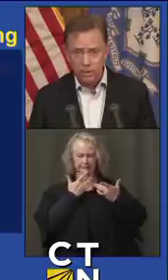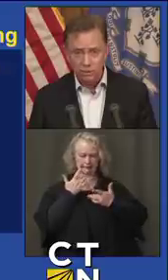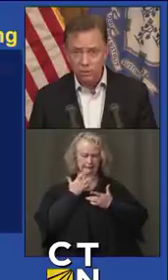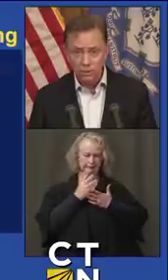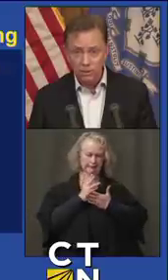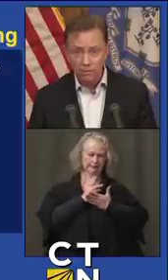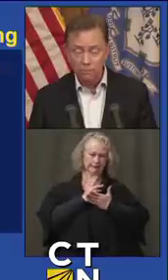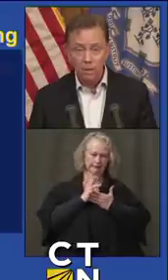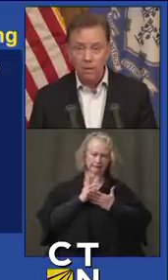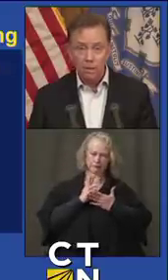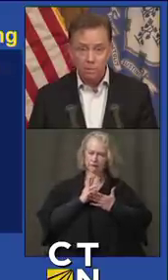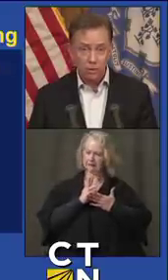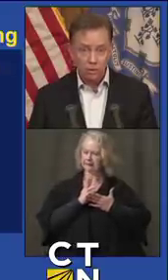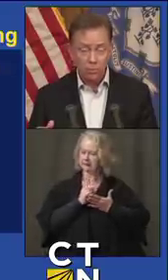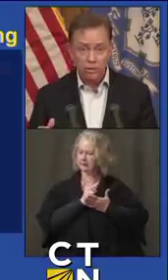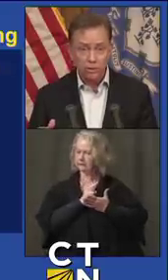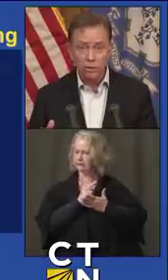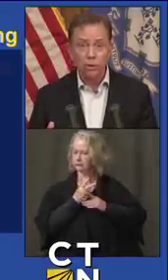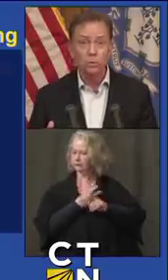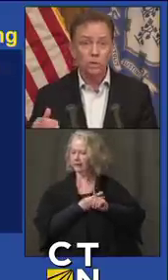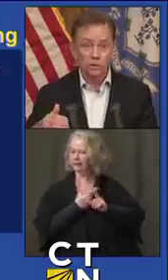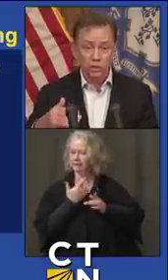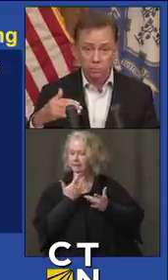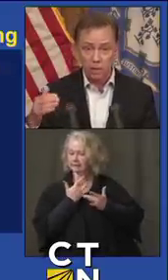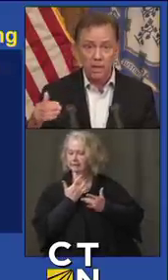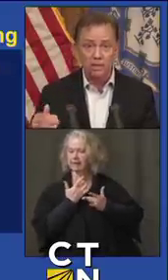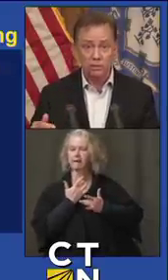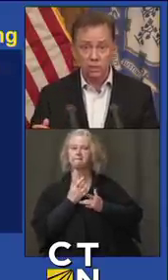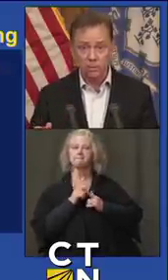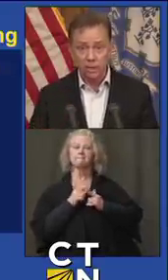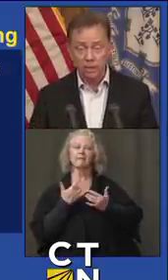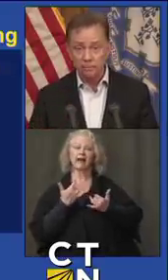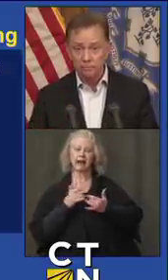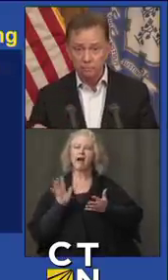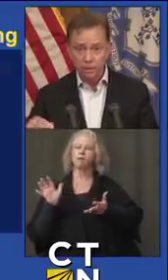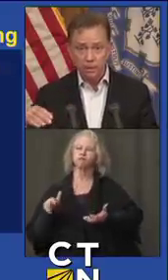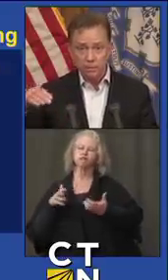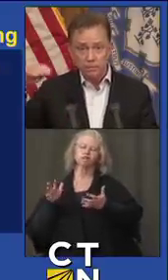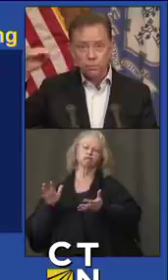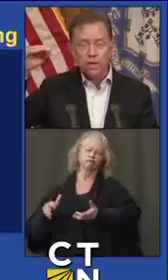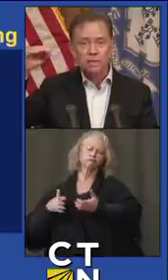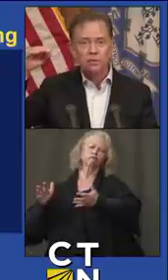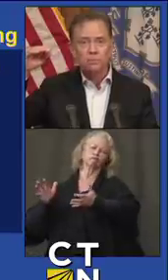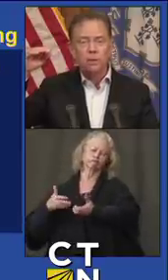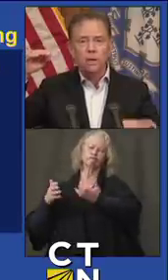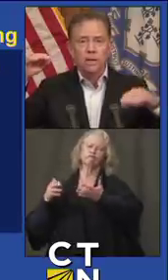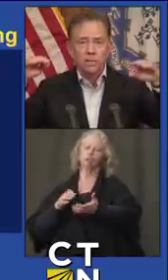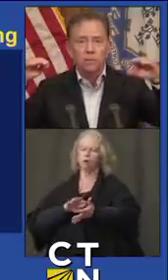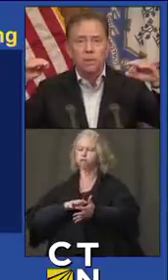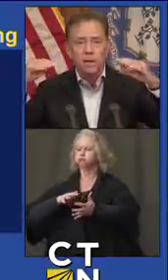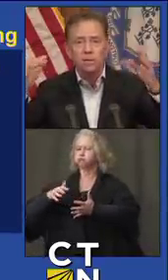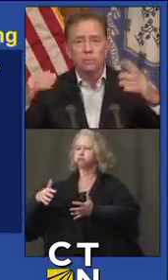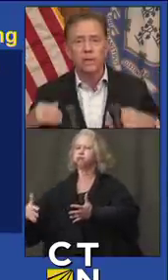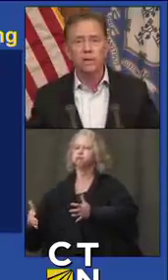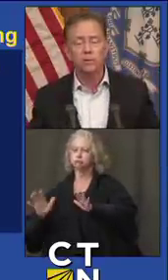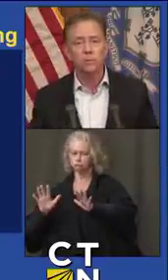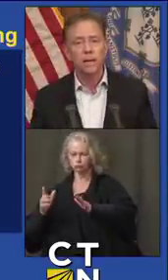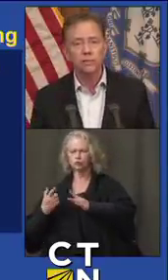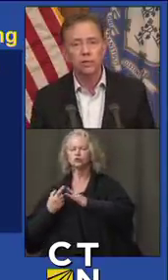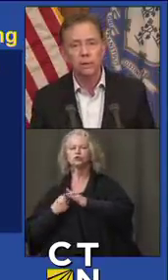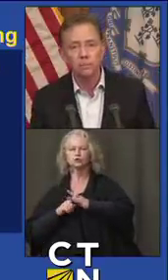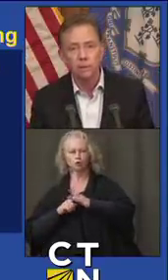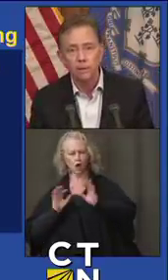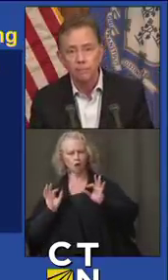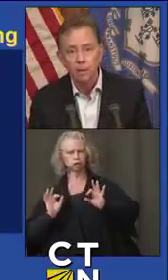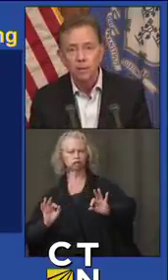2 months. But I also want you to know that the supplies are coming in. We got supply and demand are beginning to